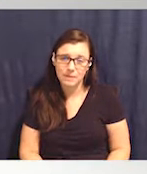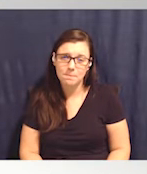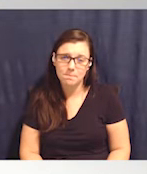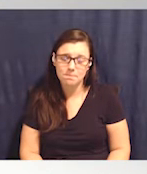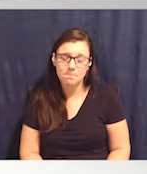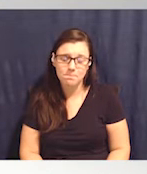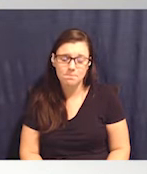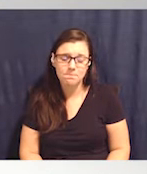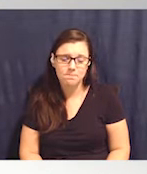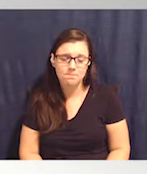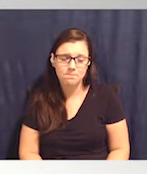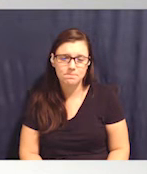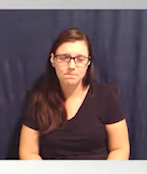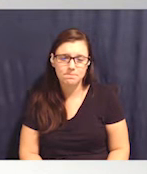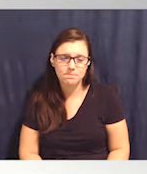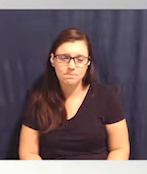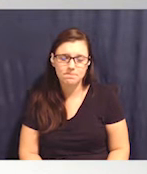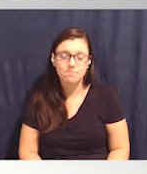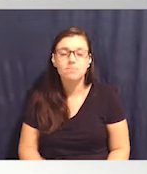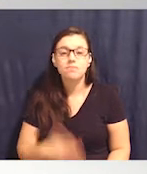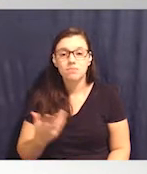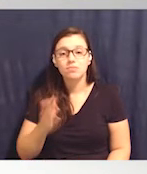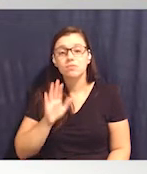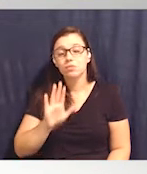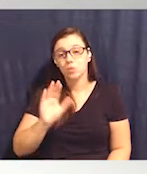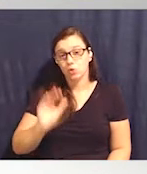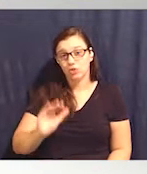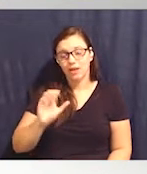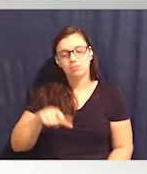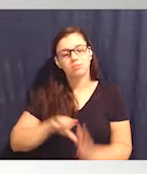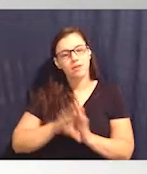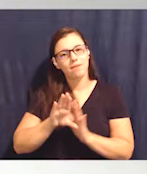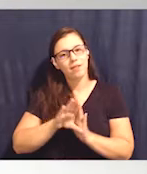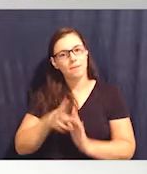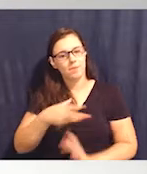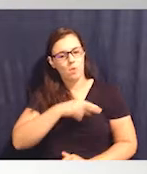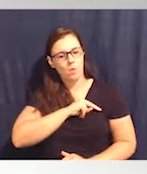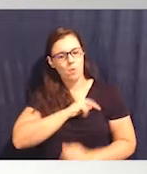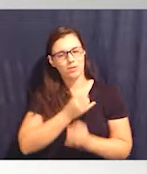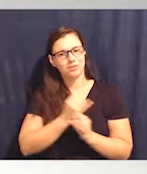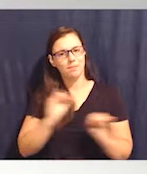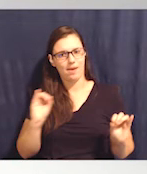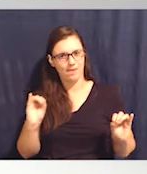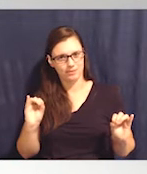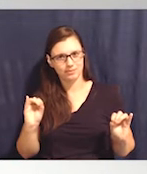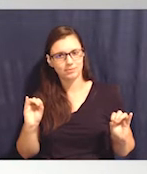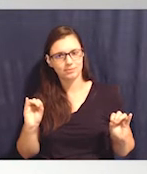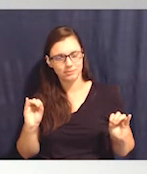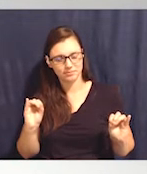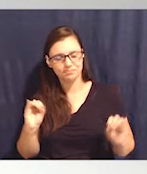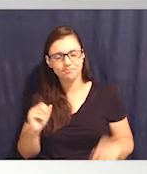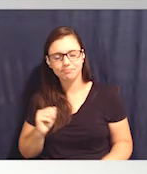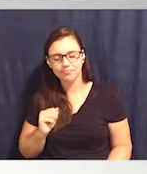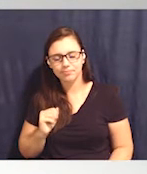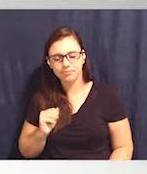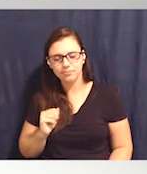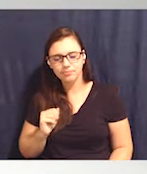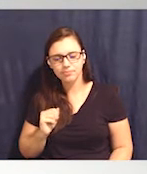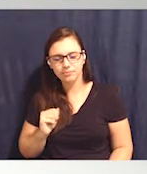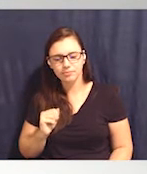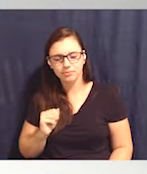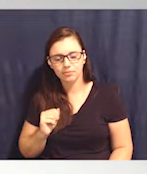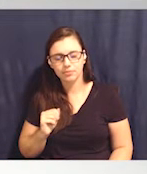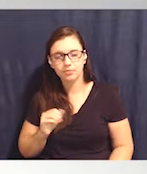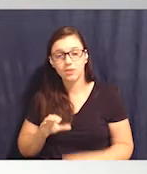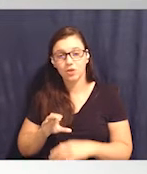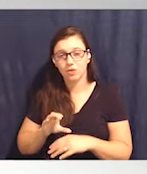So, your child needs to develop his or her independence. The other piece of forcing independence and working to develop independence, it